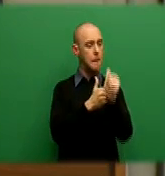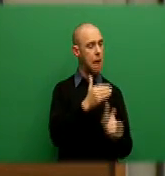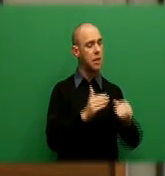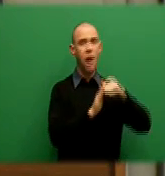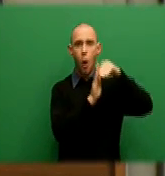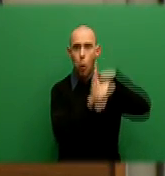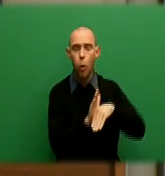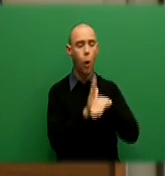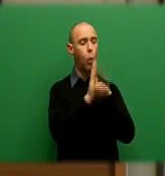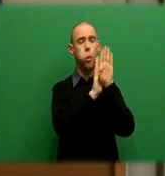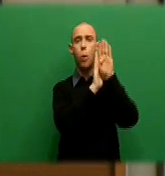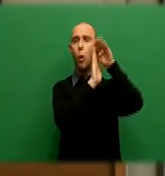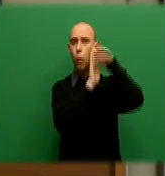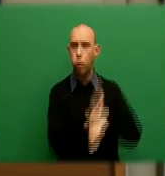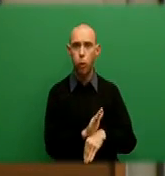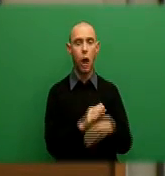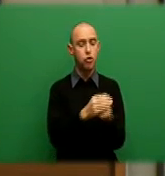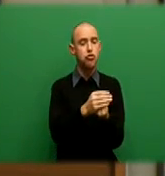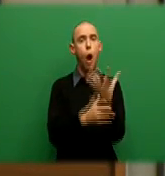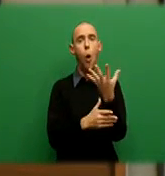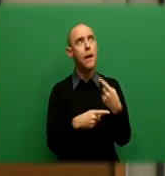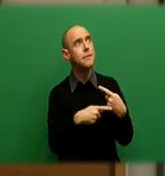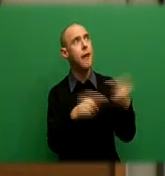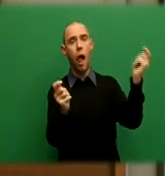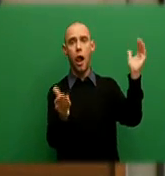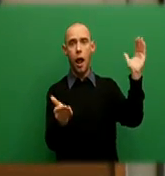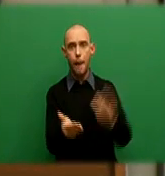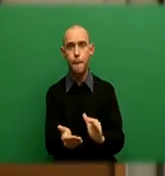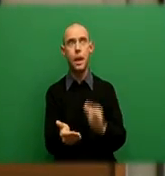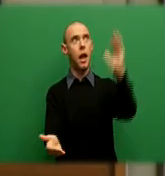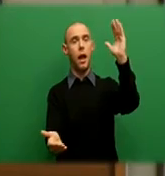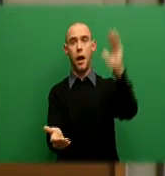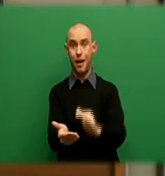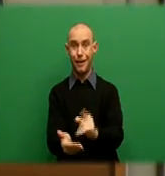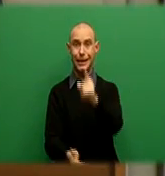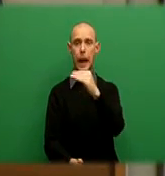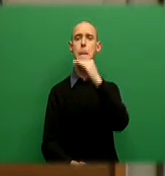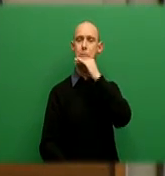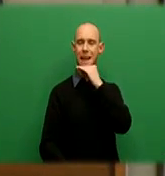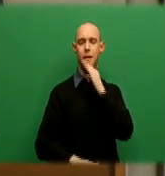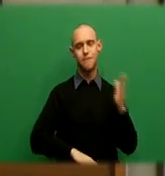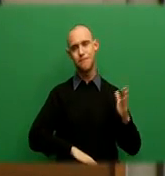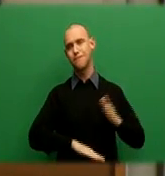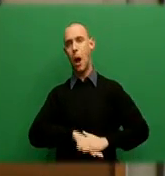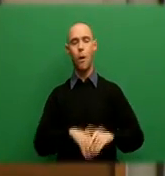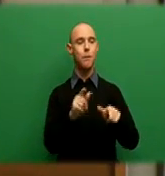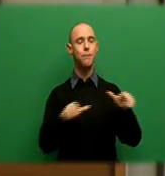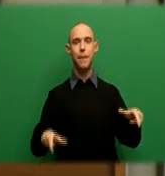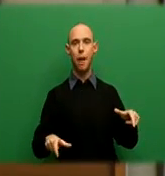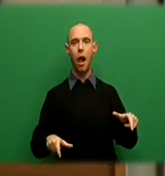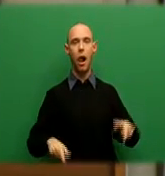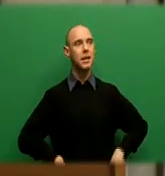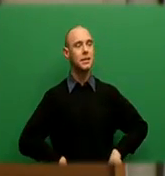retail trade sales growth in December and January could signal further pressure on consumption expenditure,